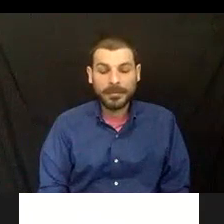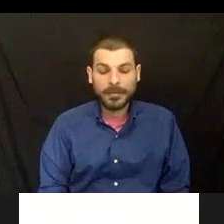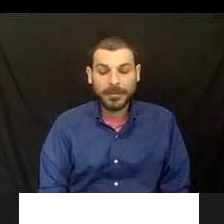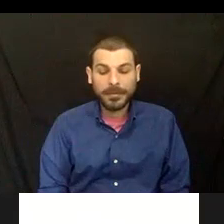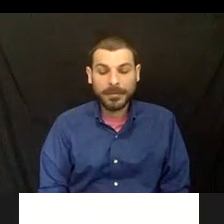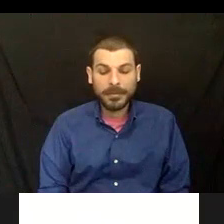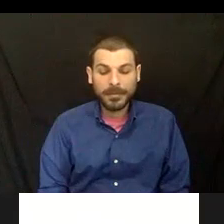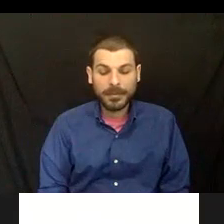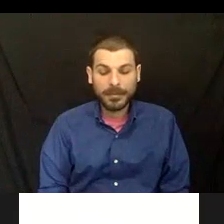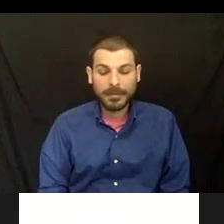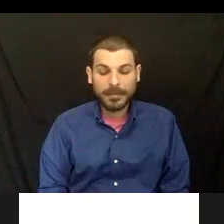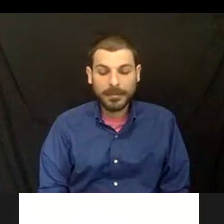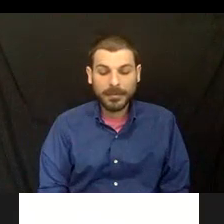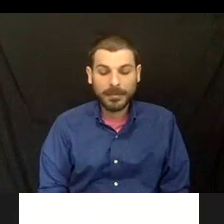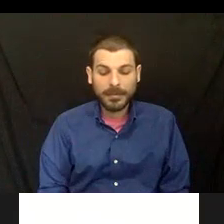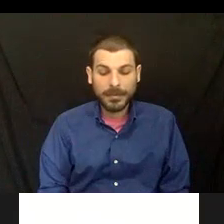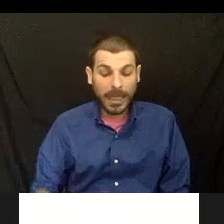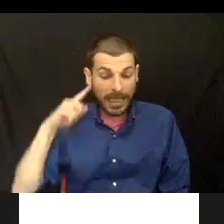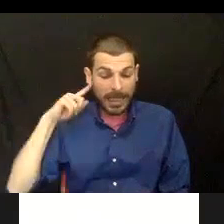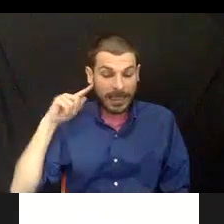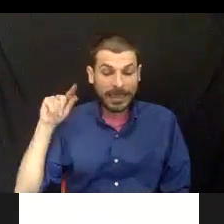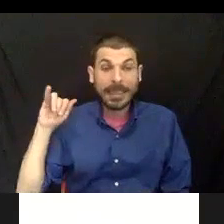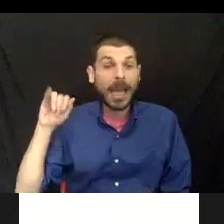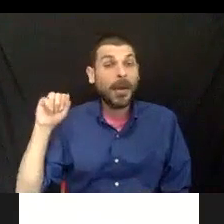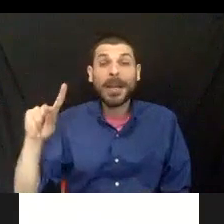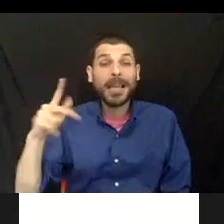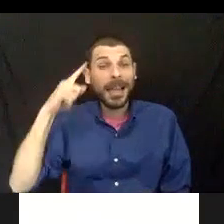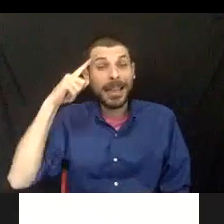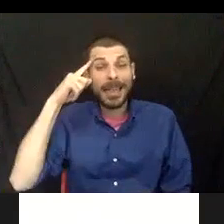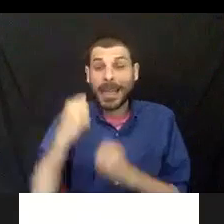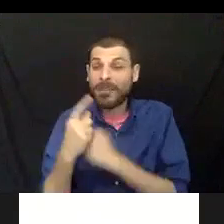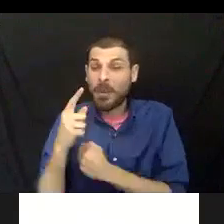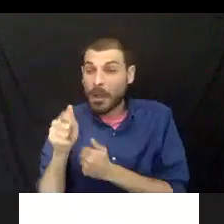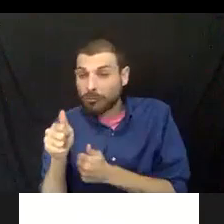Okay, I think everyone is good.